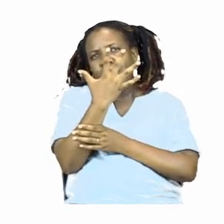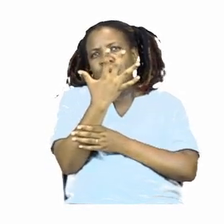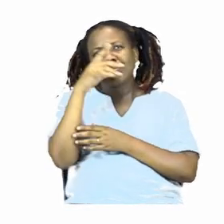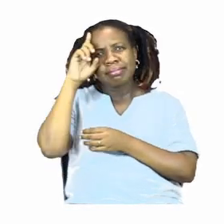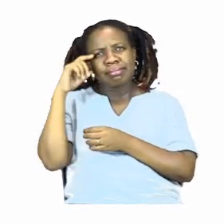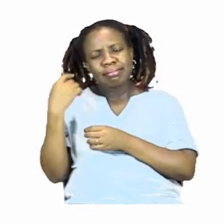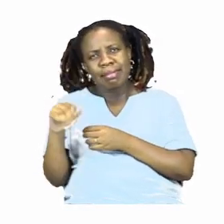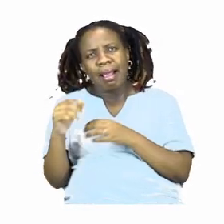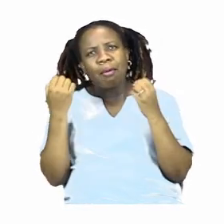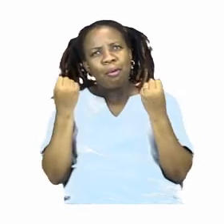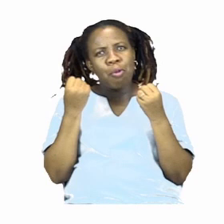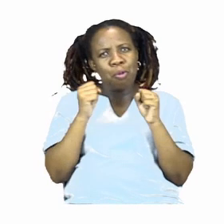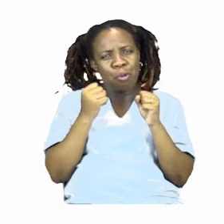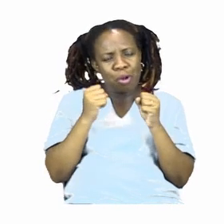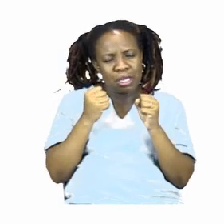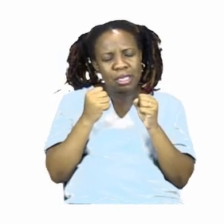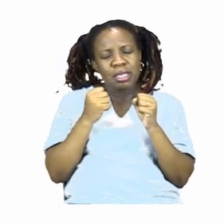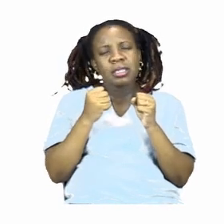2013 or in the